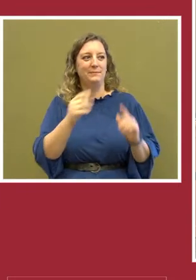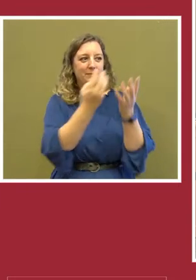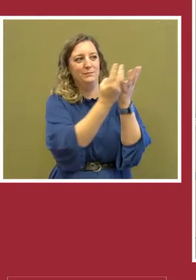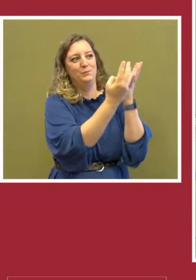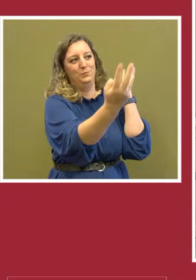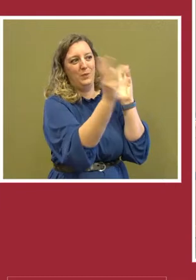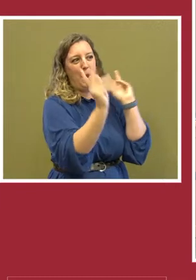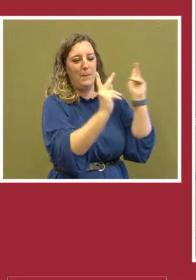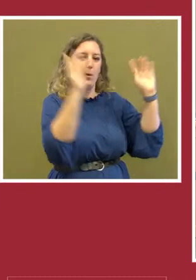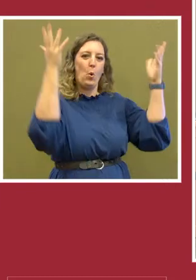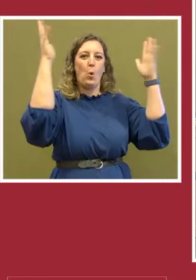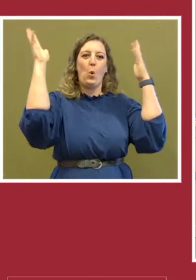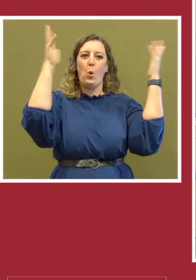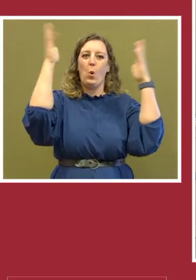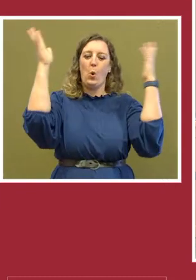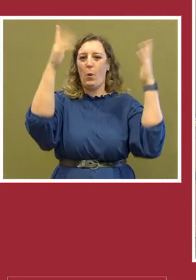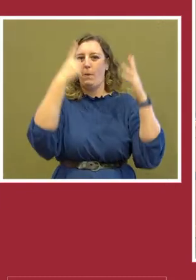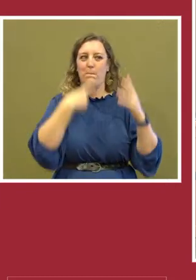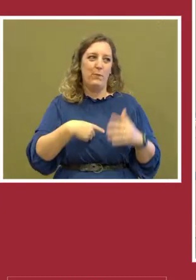All right.